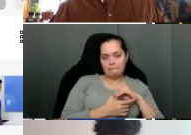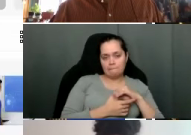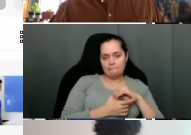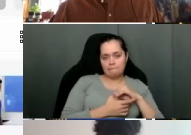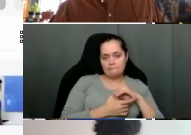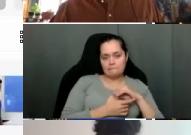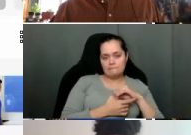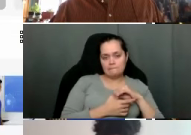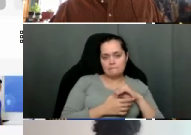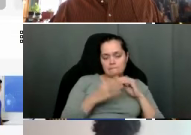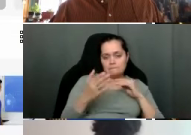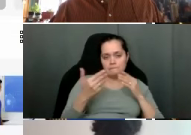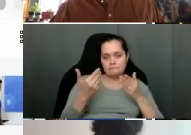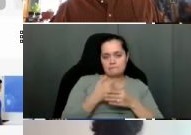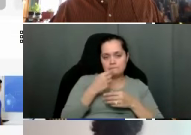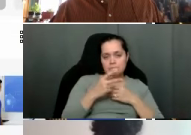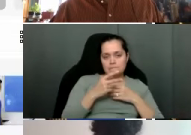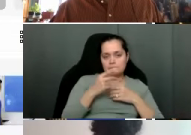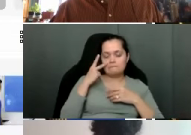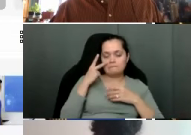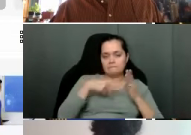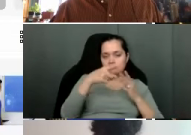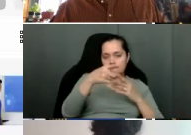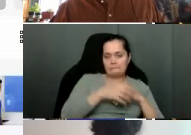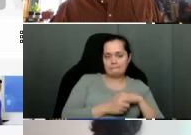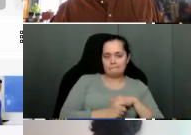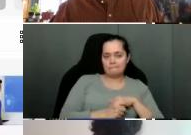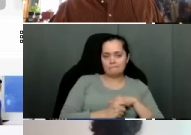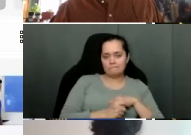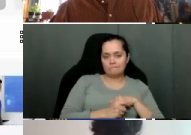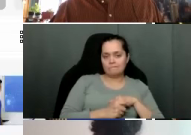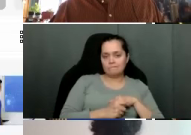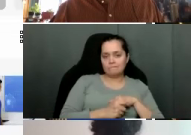Welcome to Forward. We are a new kind of doctor's office that's doing primary care differently.